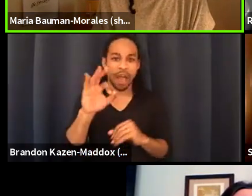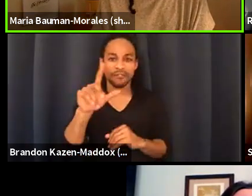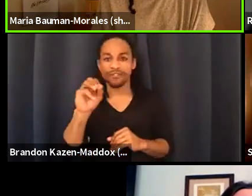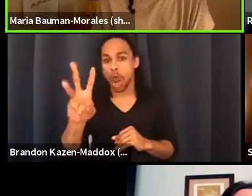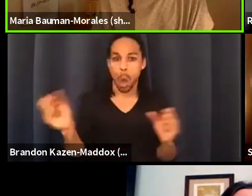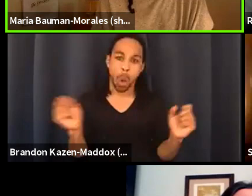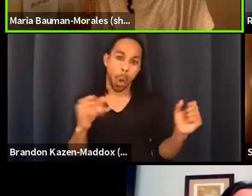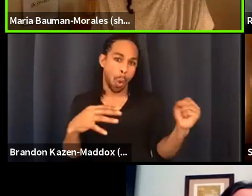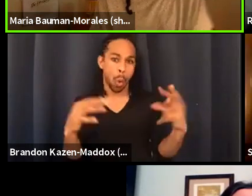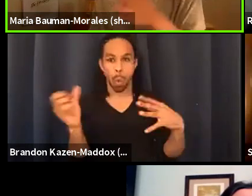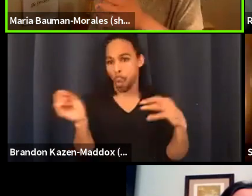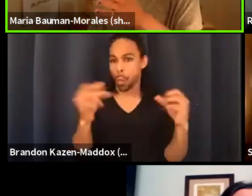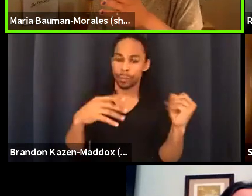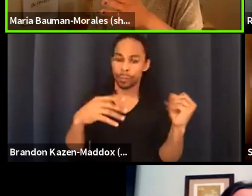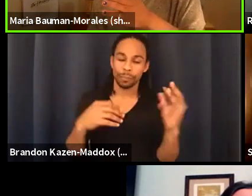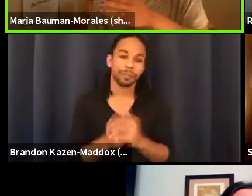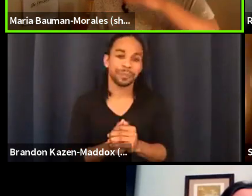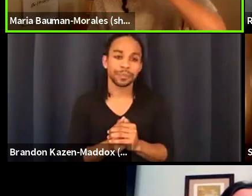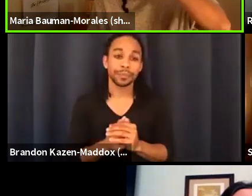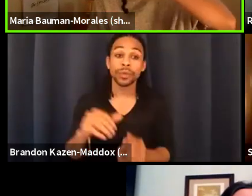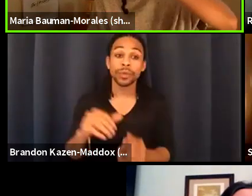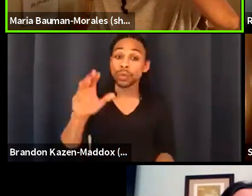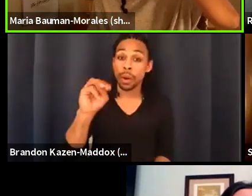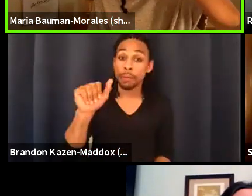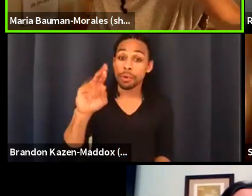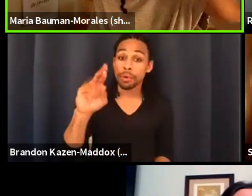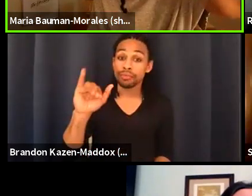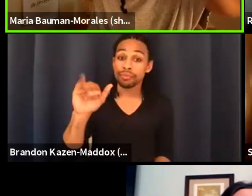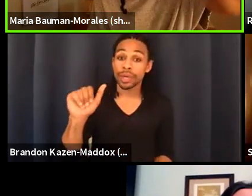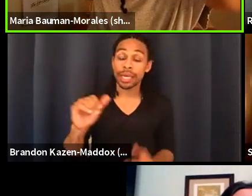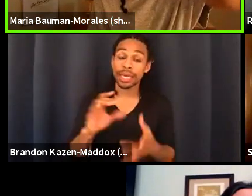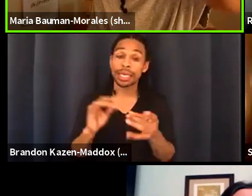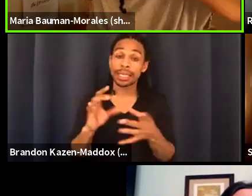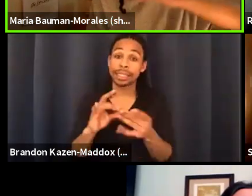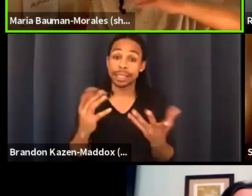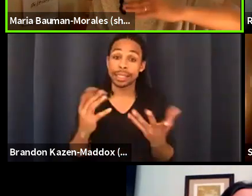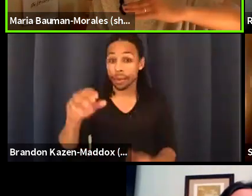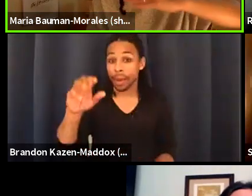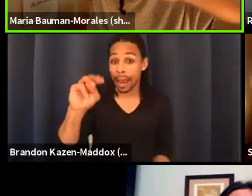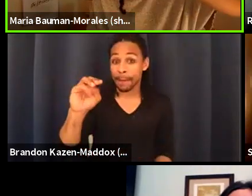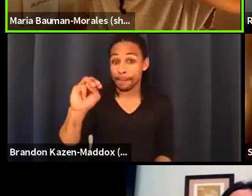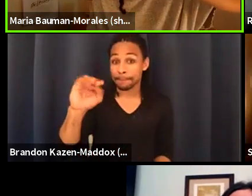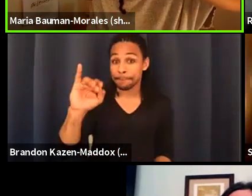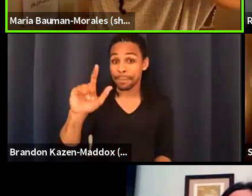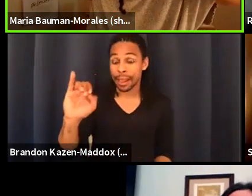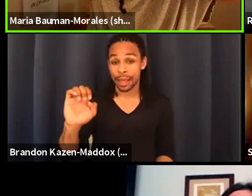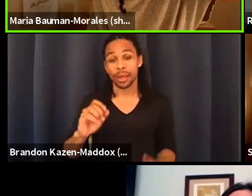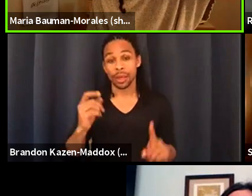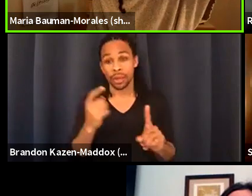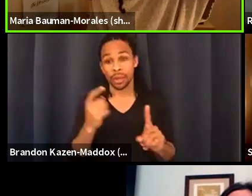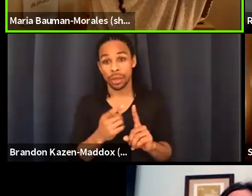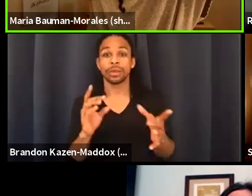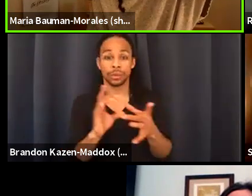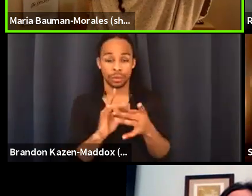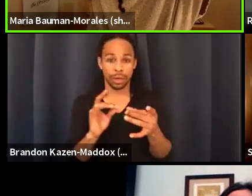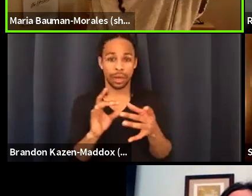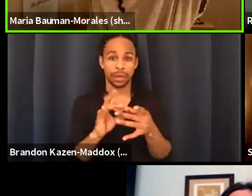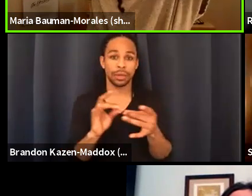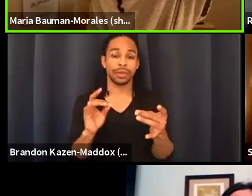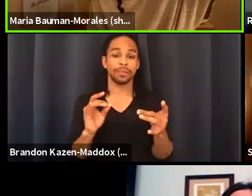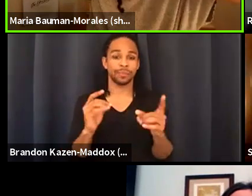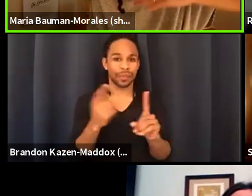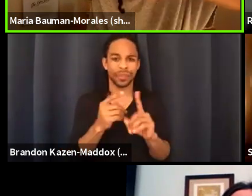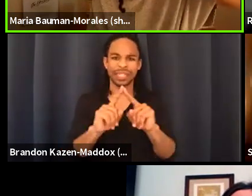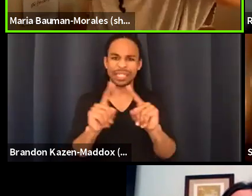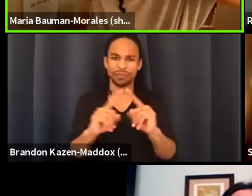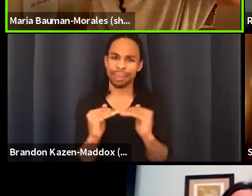Creating New Futures document. You know, Millie, you mentioned all of the different levels, and I'm purposely doing my hand like this in a